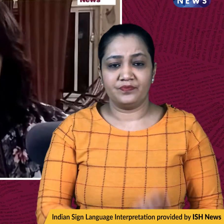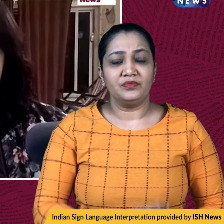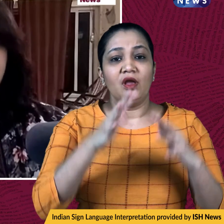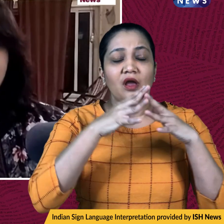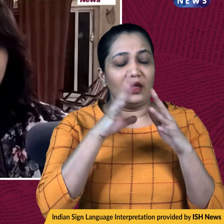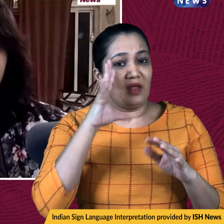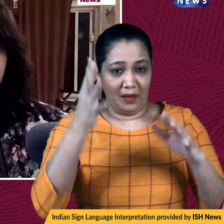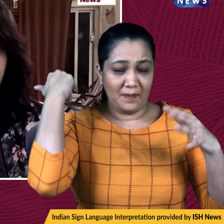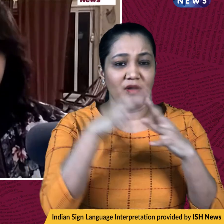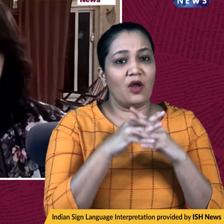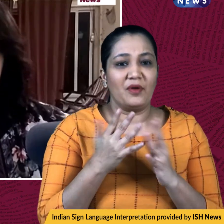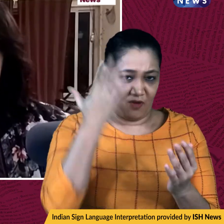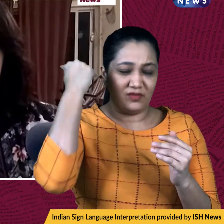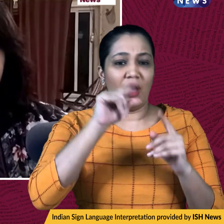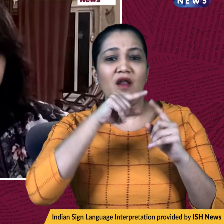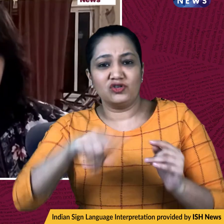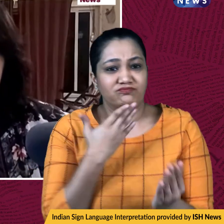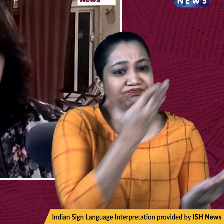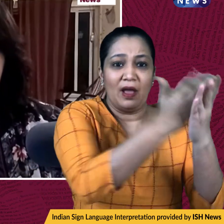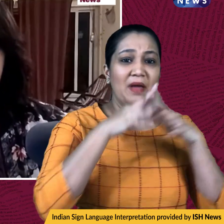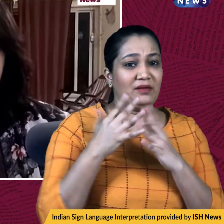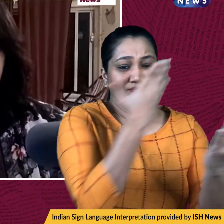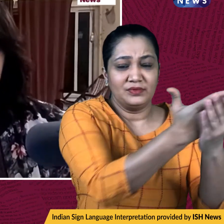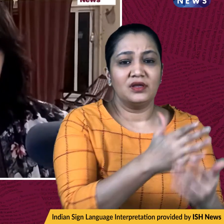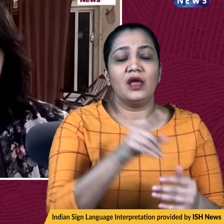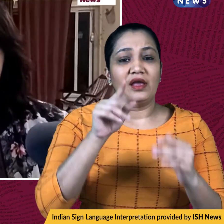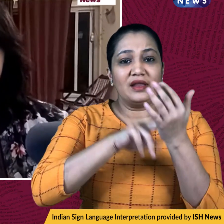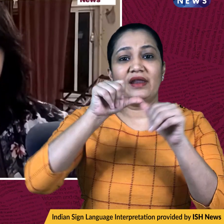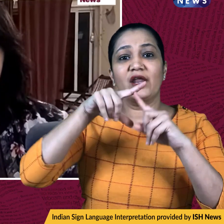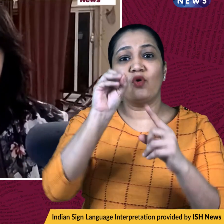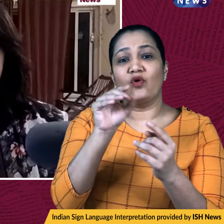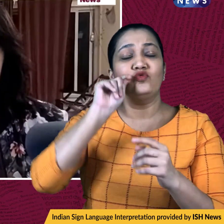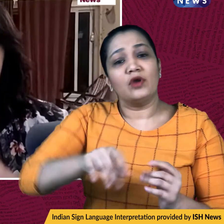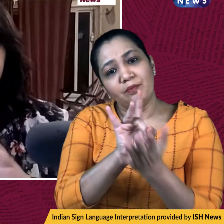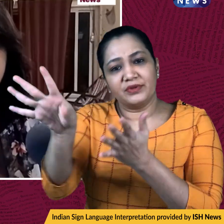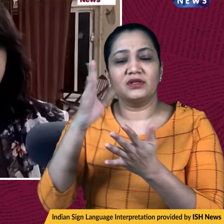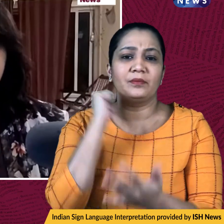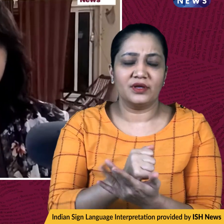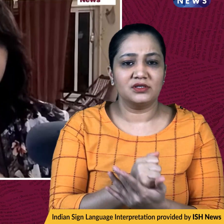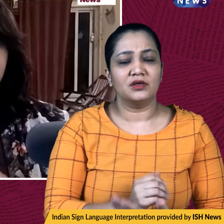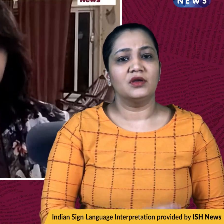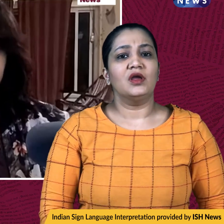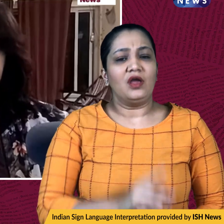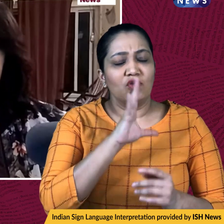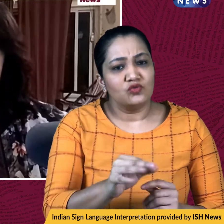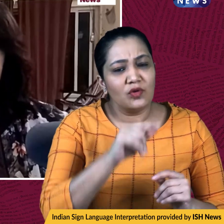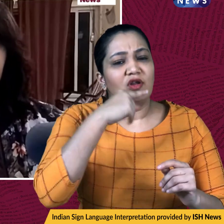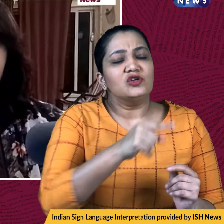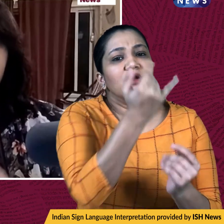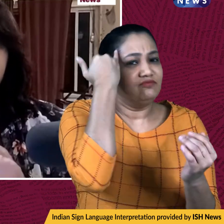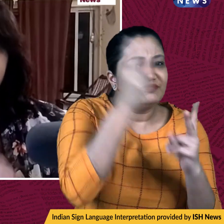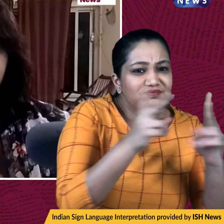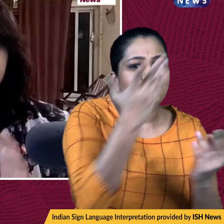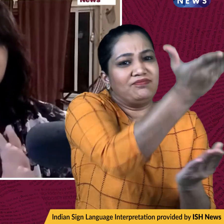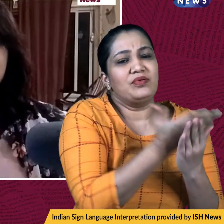US rejected a key Moscow demand that NATO rule out Ukraine joining the defense alliance, but insisted that it was offering